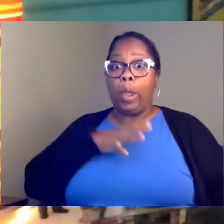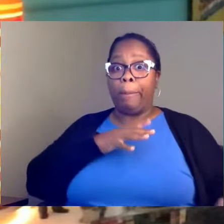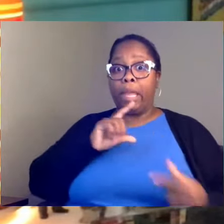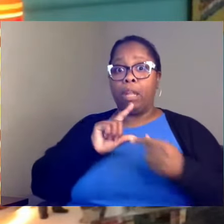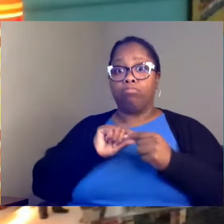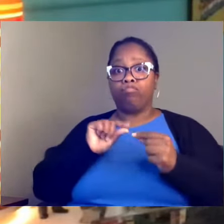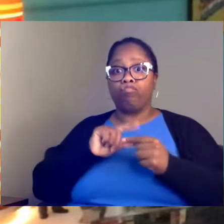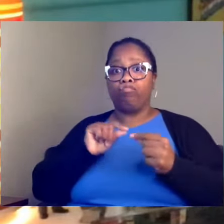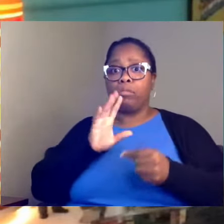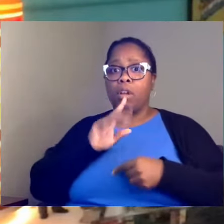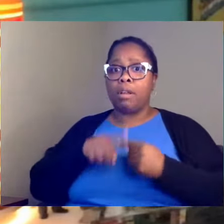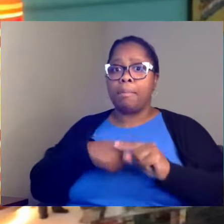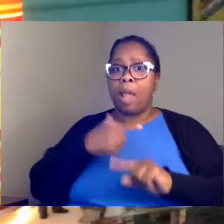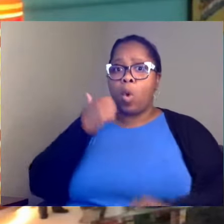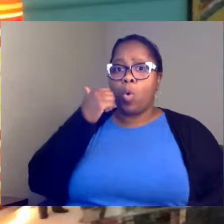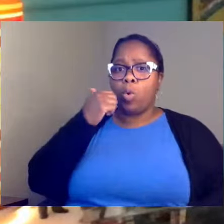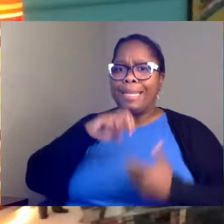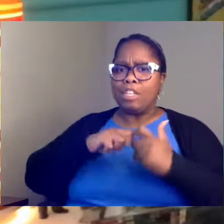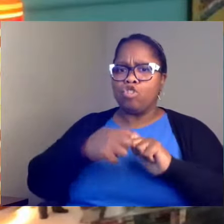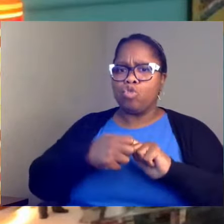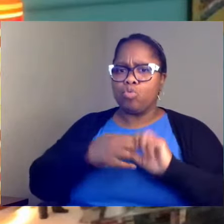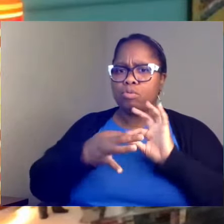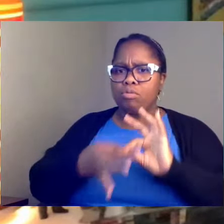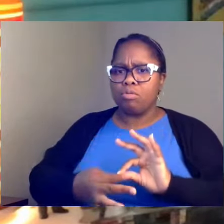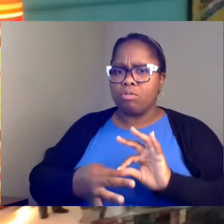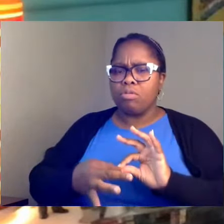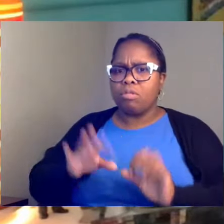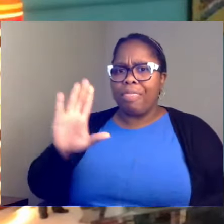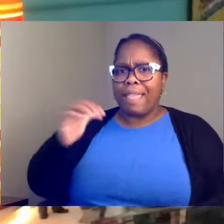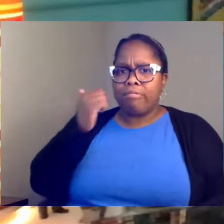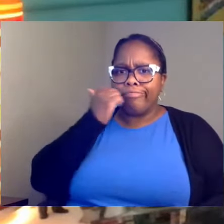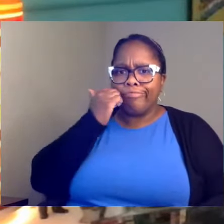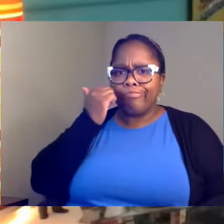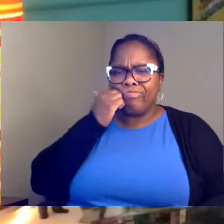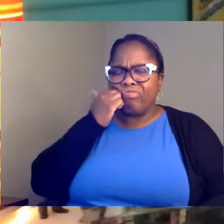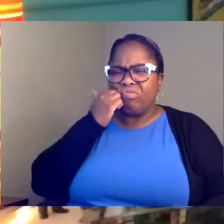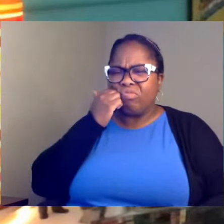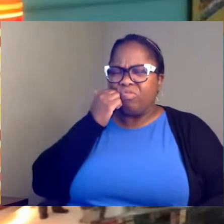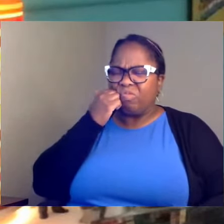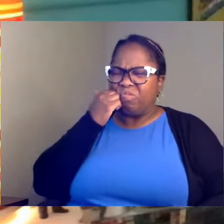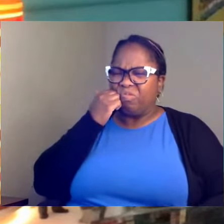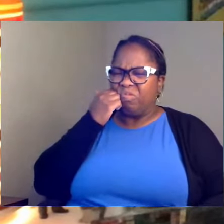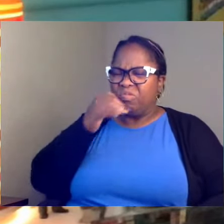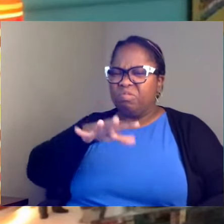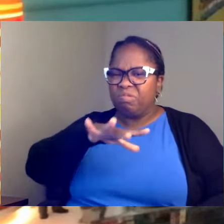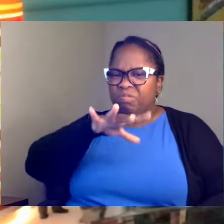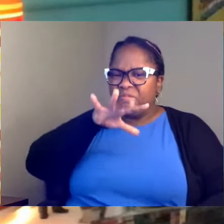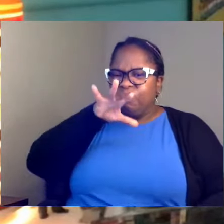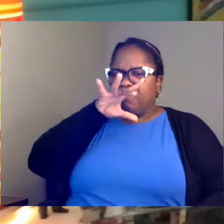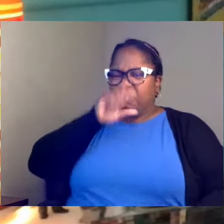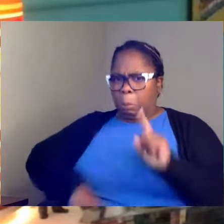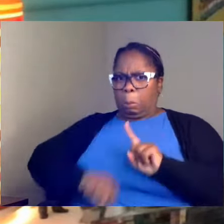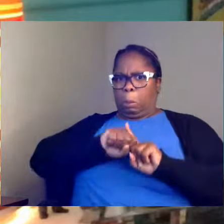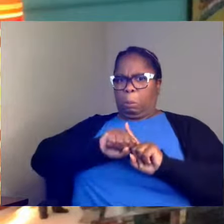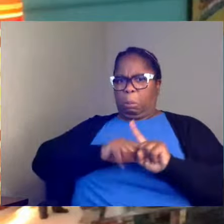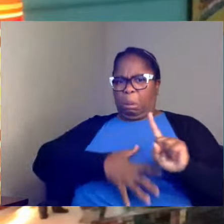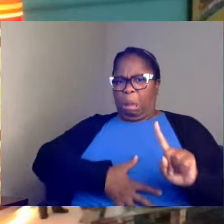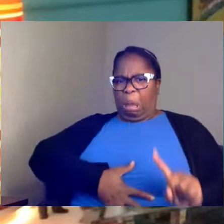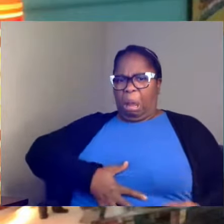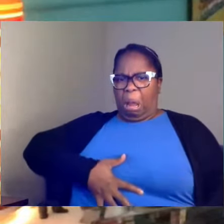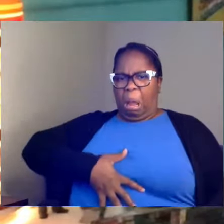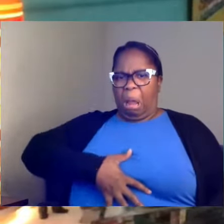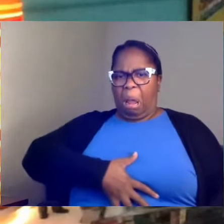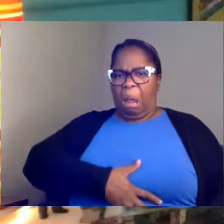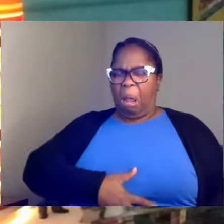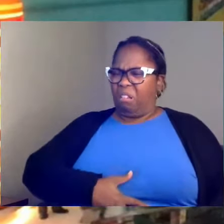issues with their monthly cycle, and that it's actually been coming at odd times